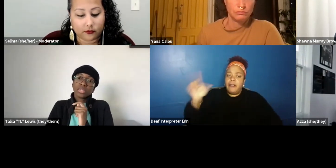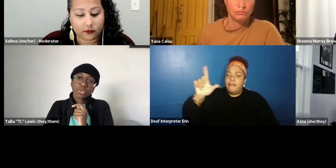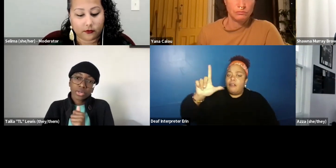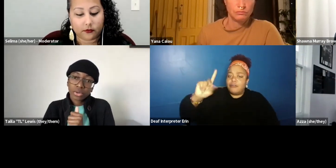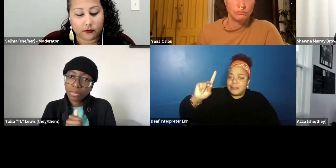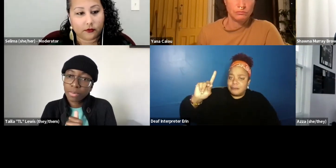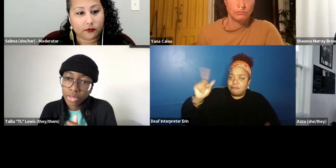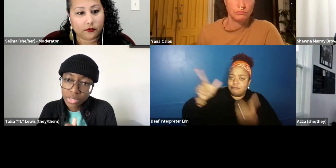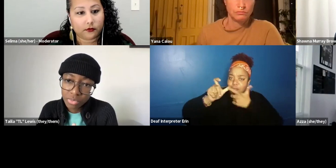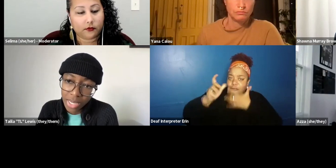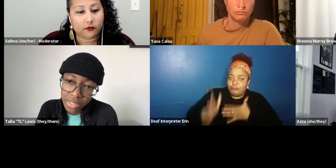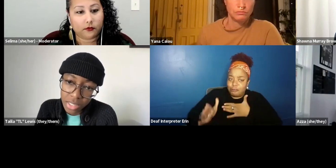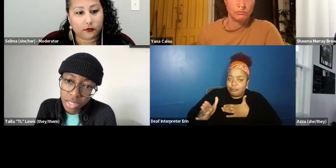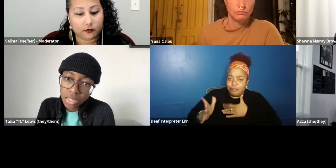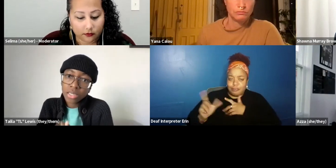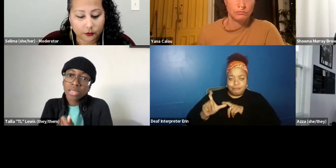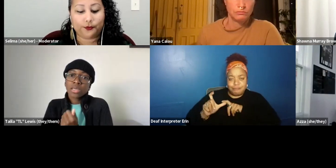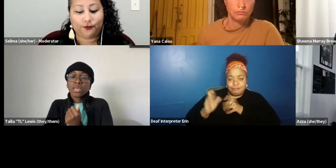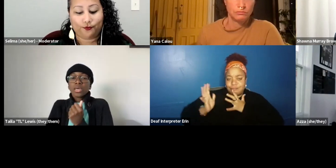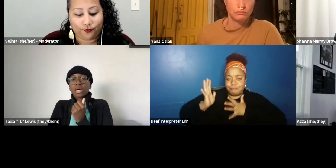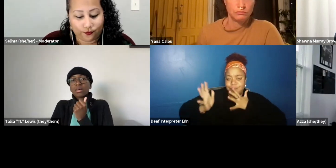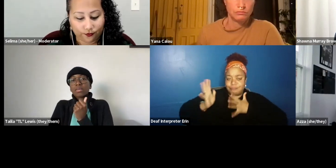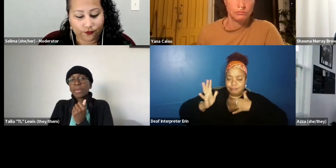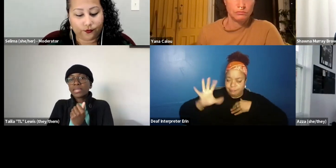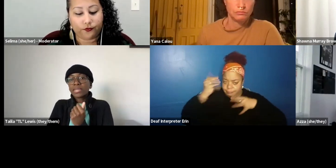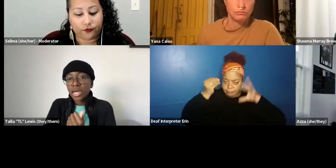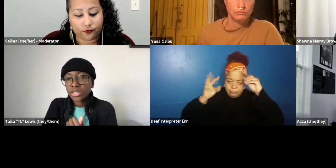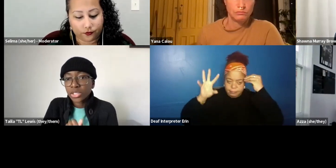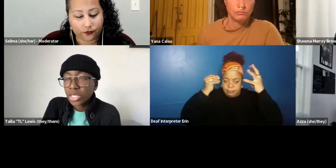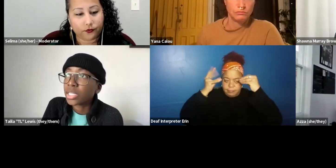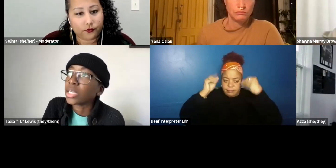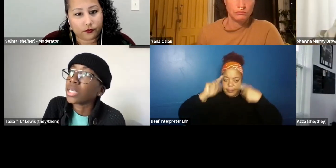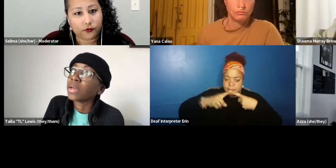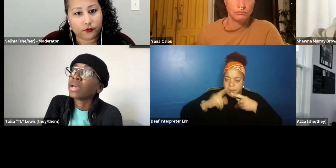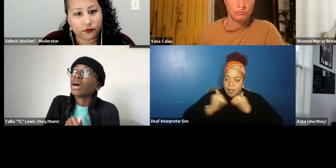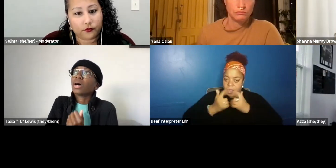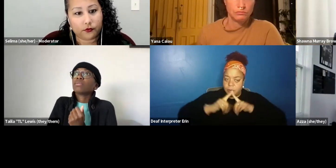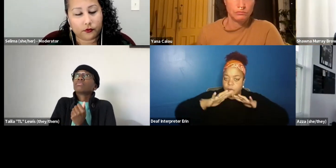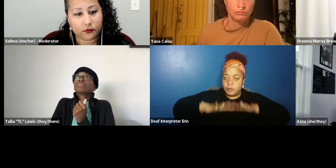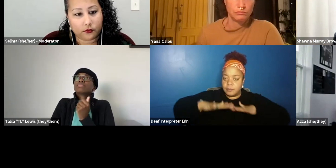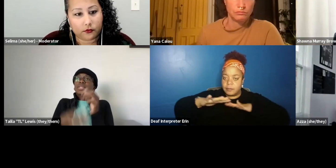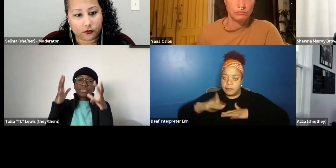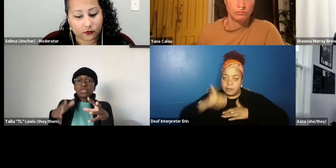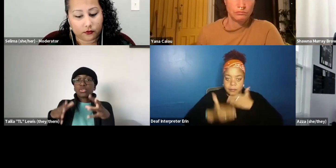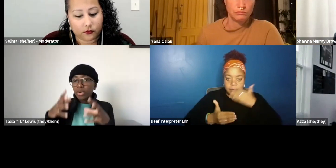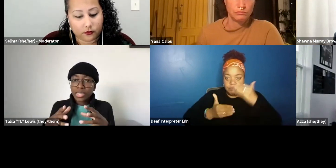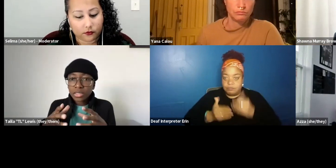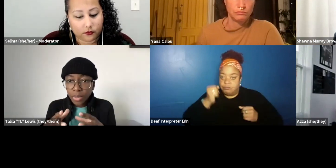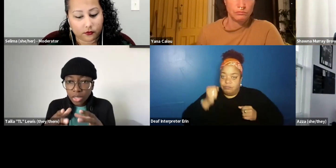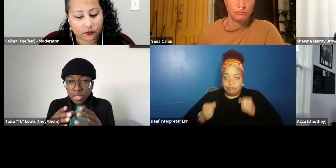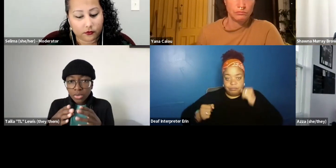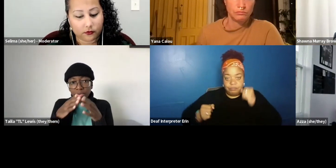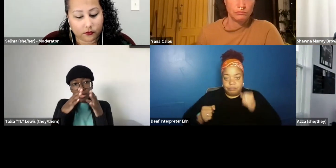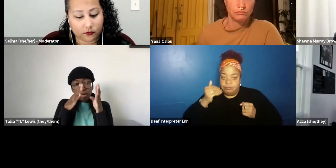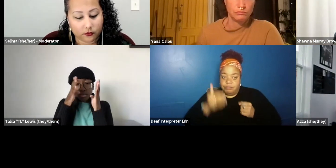is the critical importance of pacing. Pacing not just in the individual race,